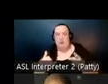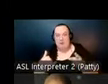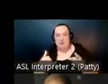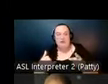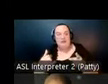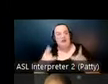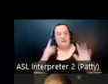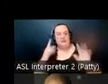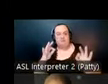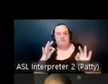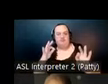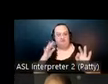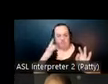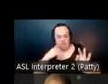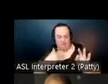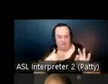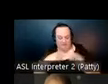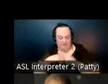This looks good.